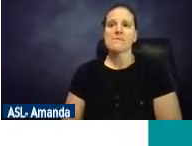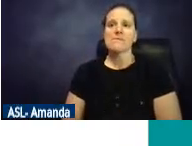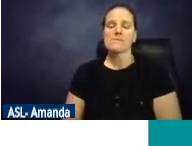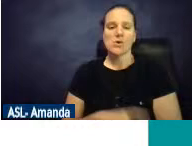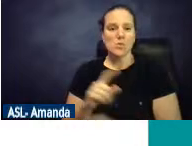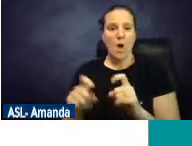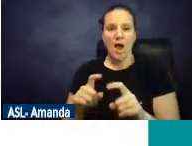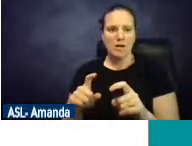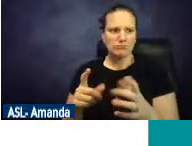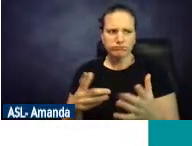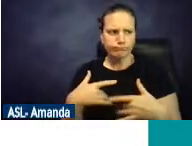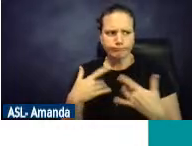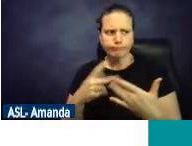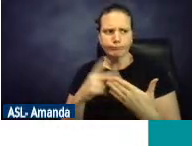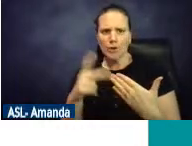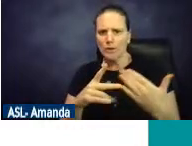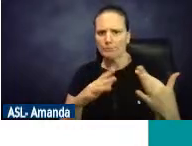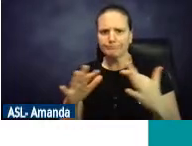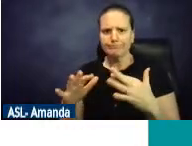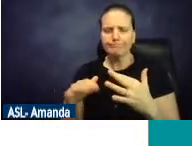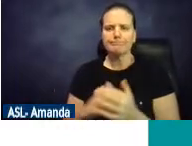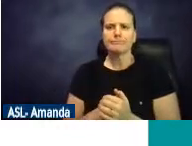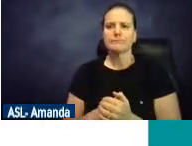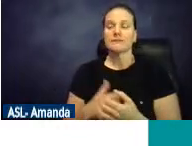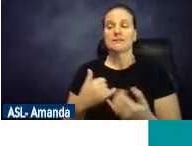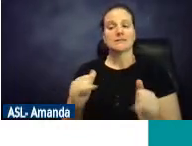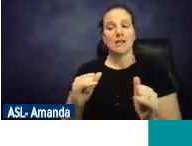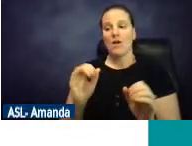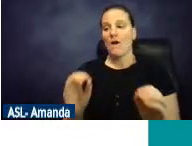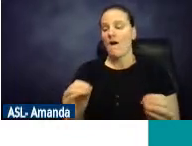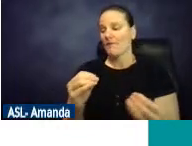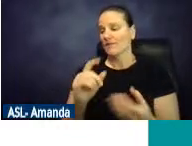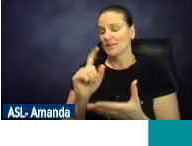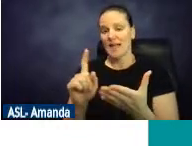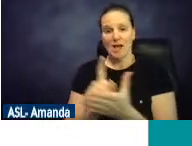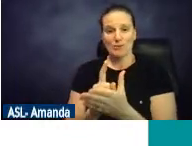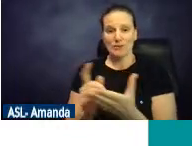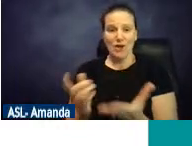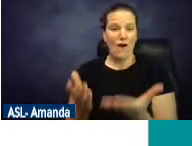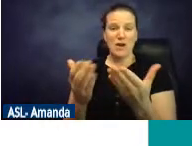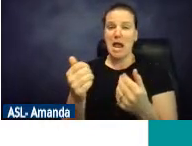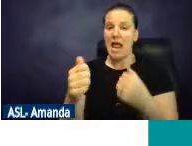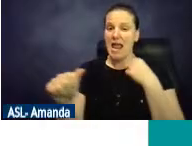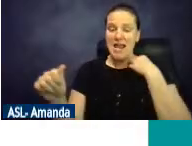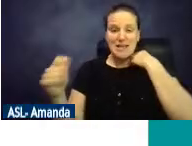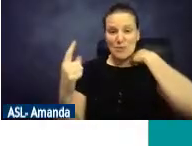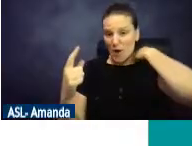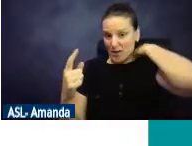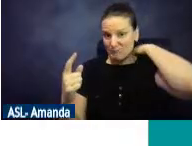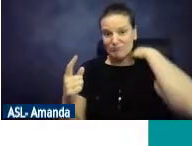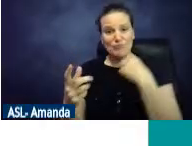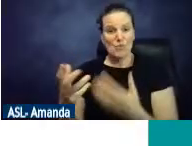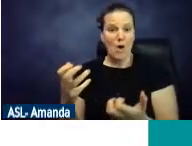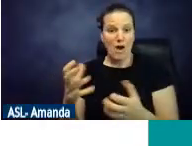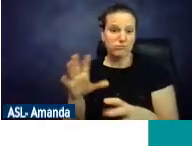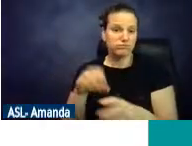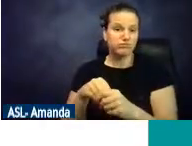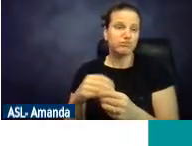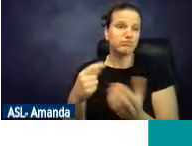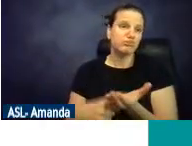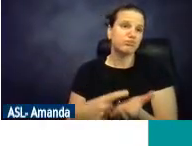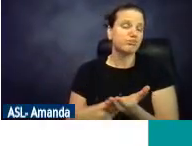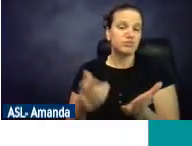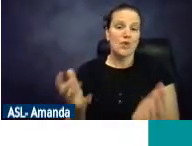the program. We continue to have office hours that we offer to anyone who wants to come and talk to